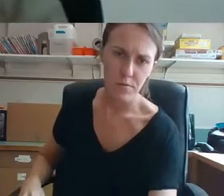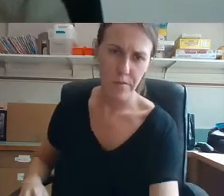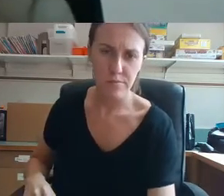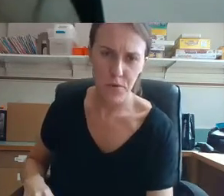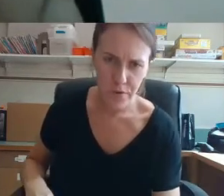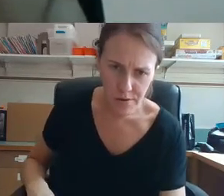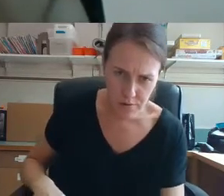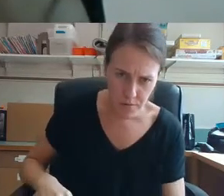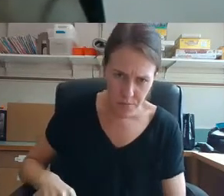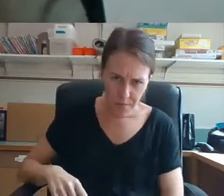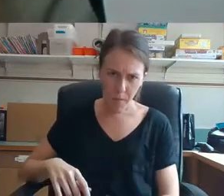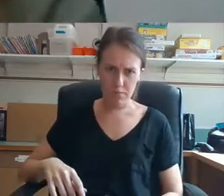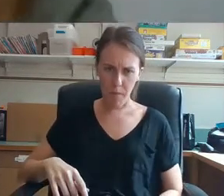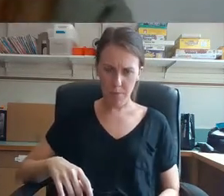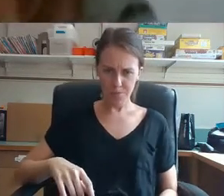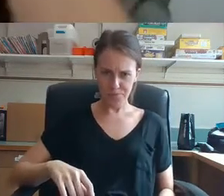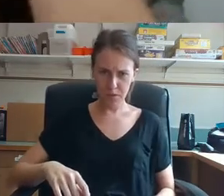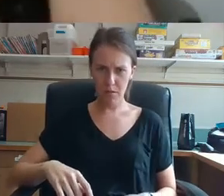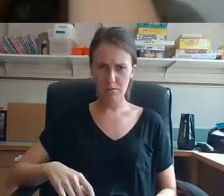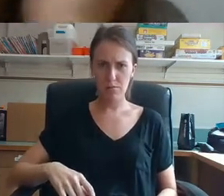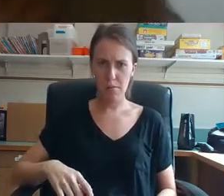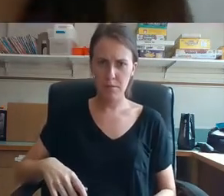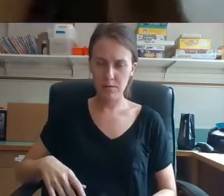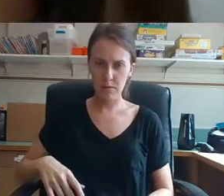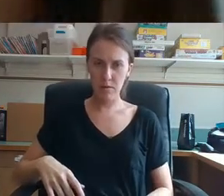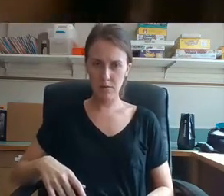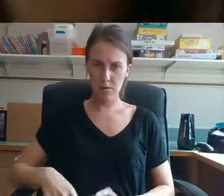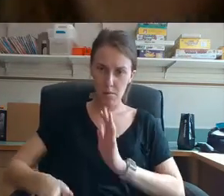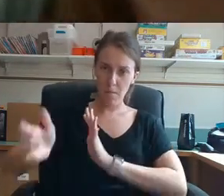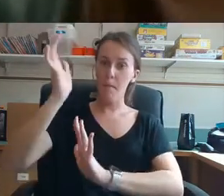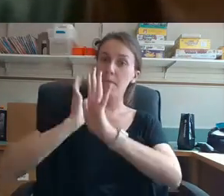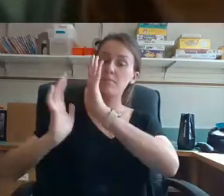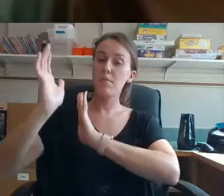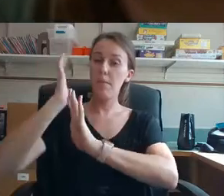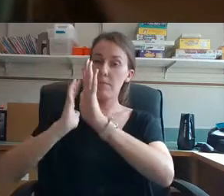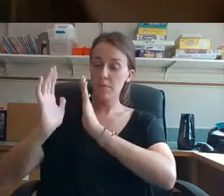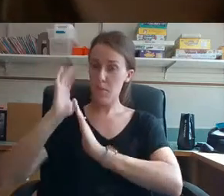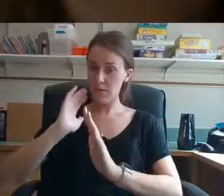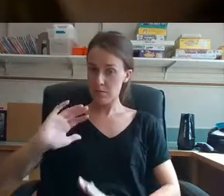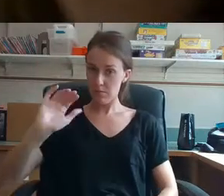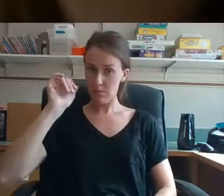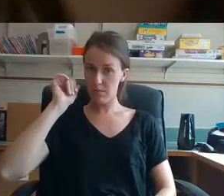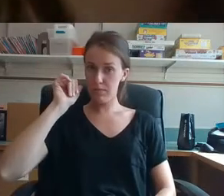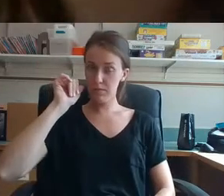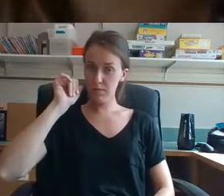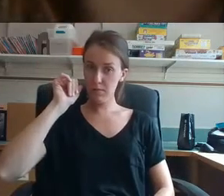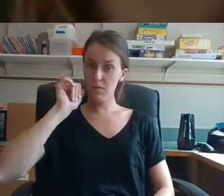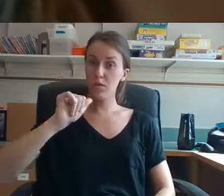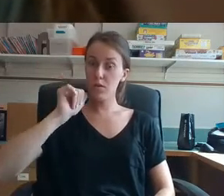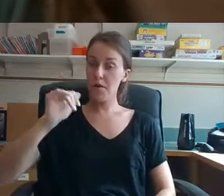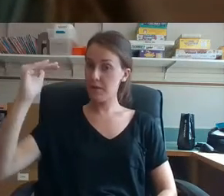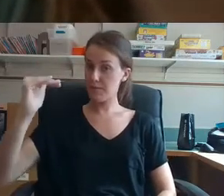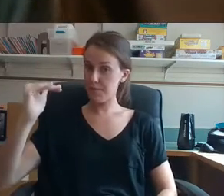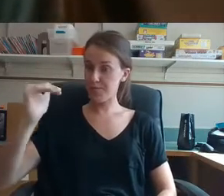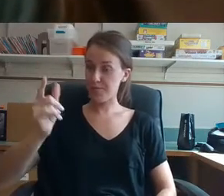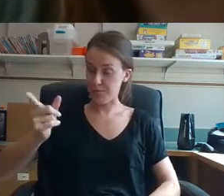Little Red Riding Hood. Once upon a time, a little girl lived with her